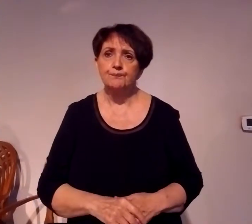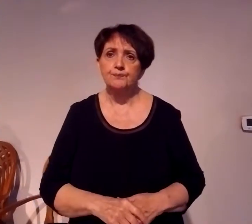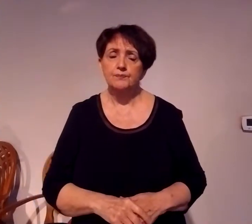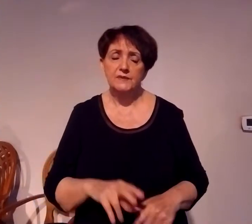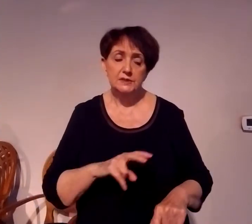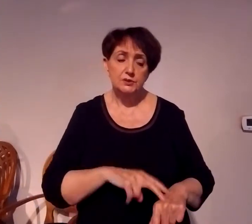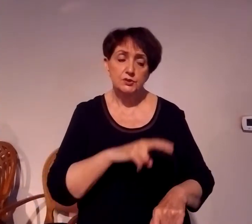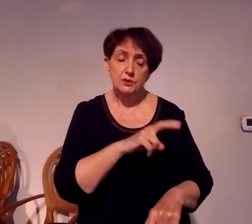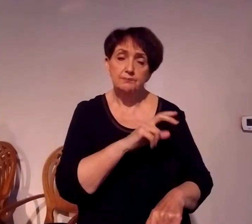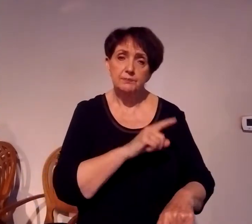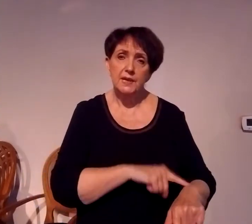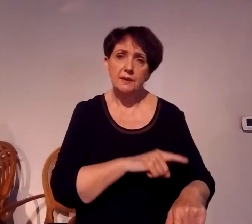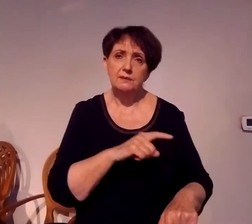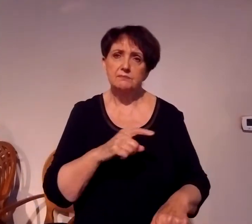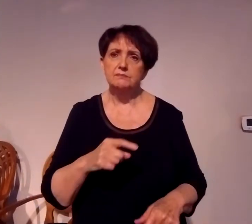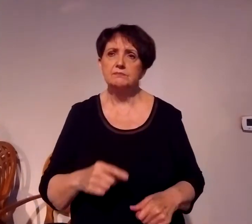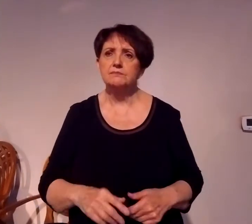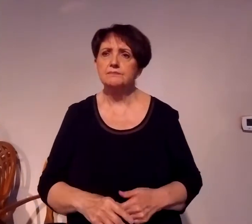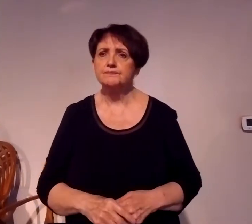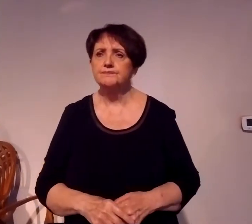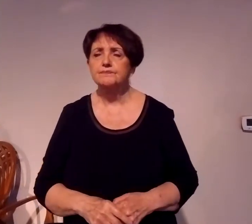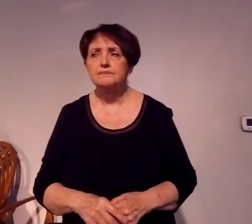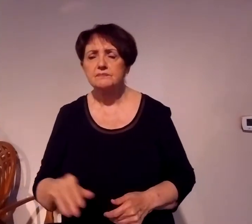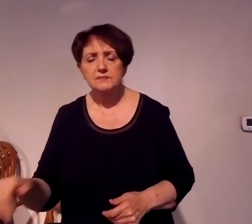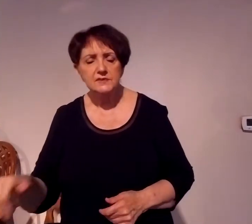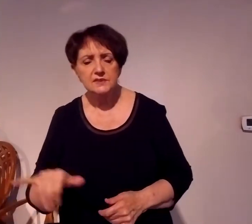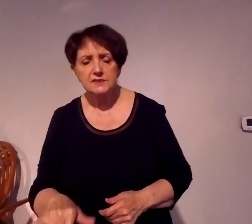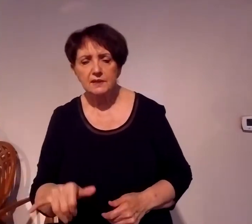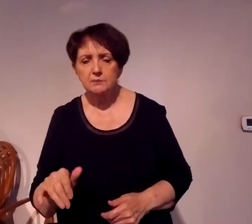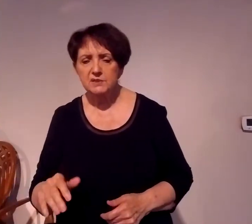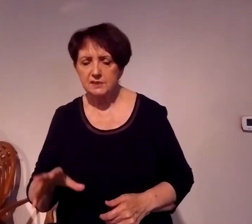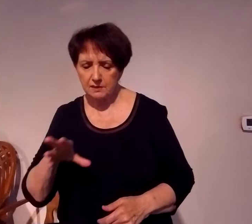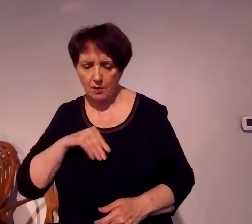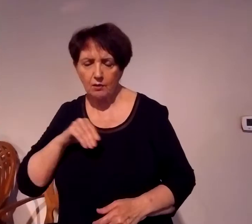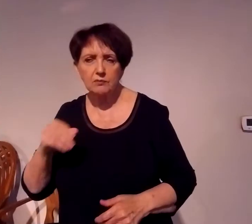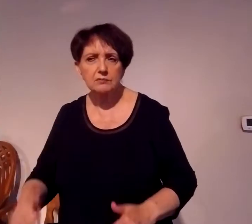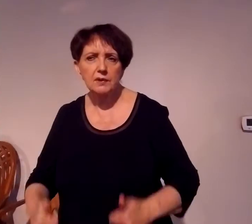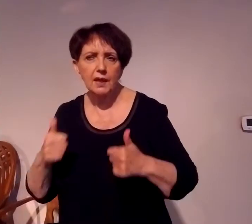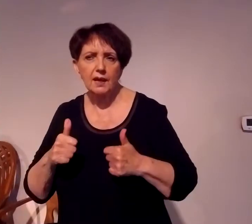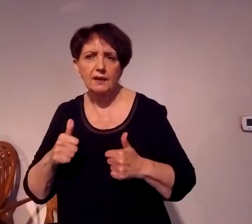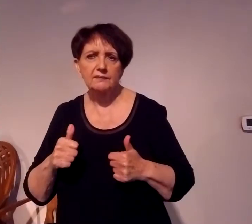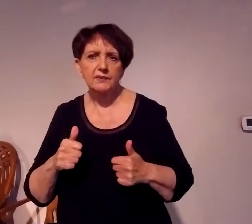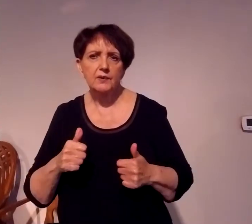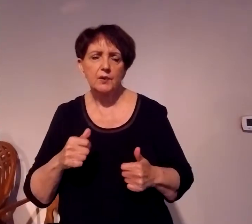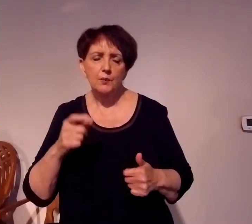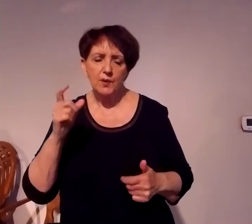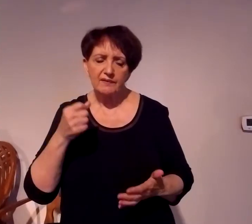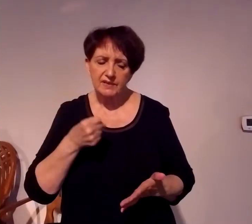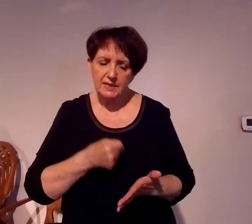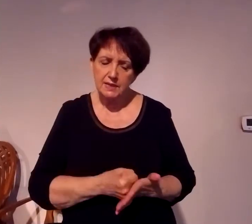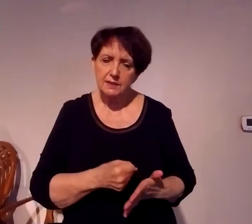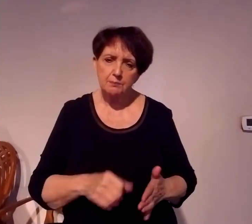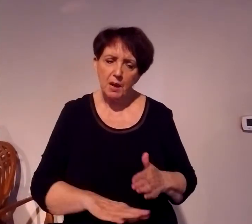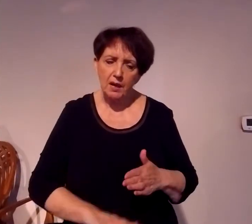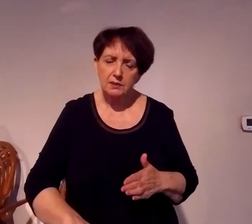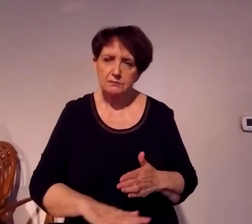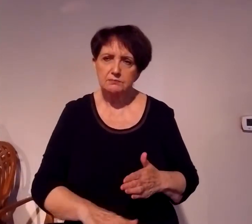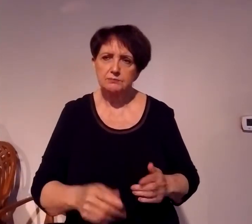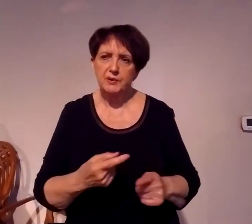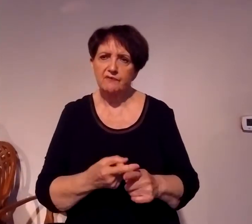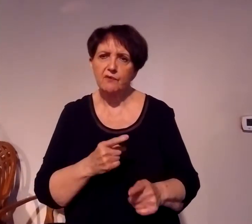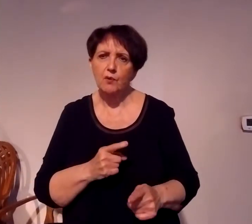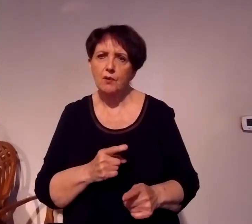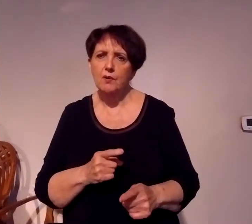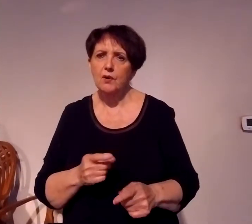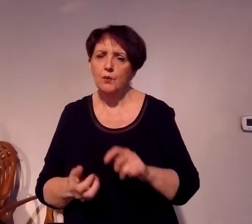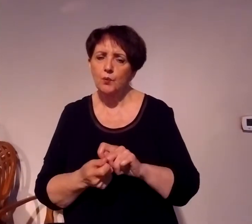It's jump time. Just like in our own lives, sometimes we have to hit rock bottom before